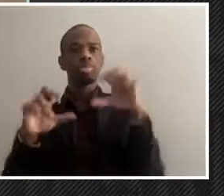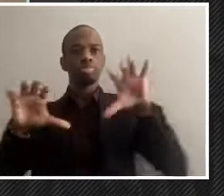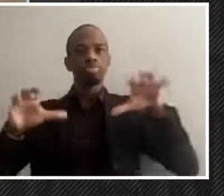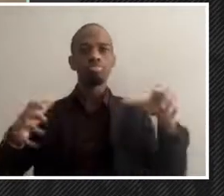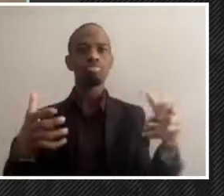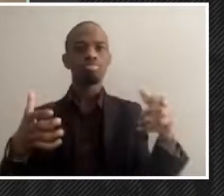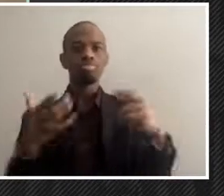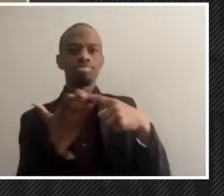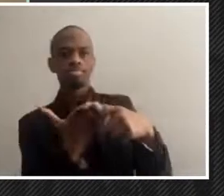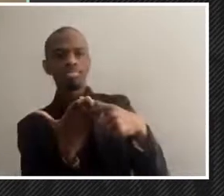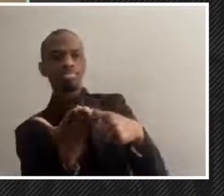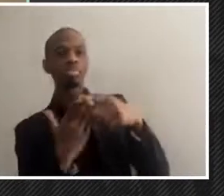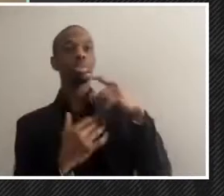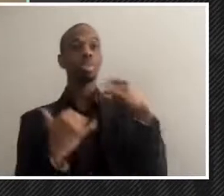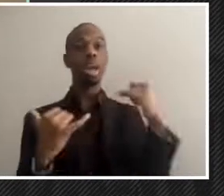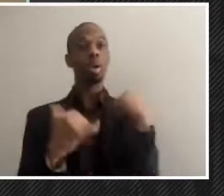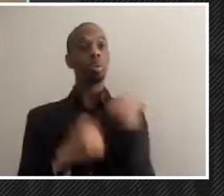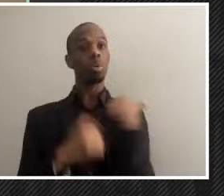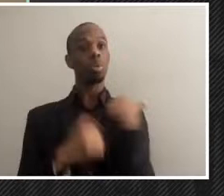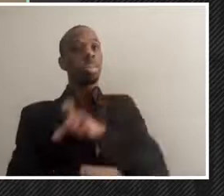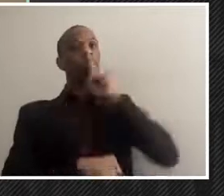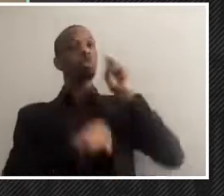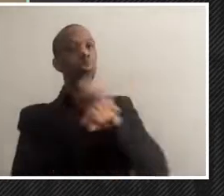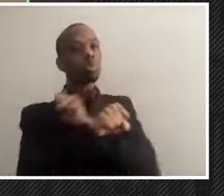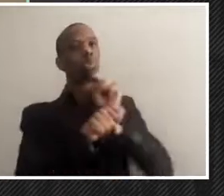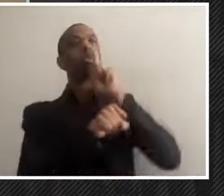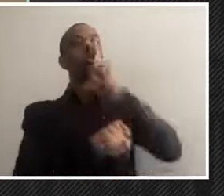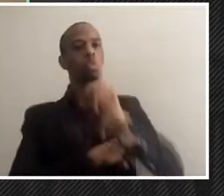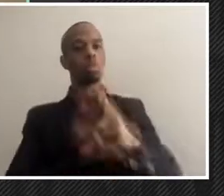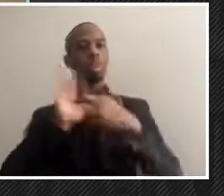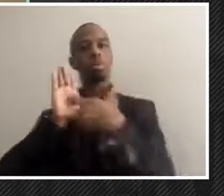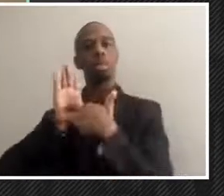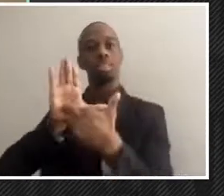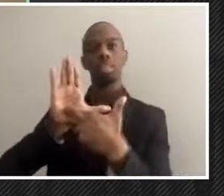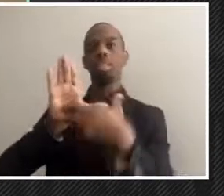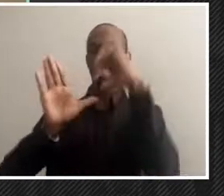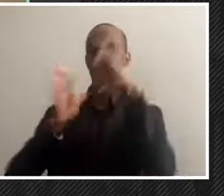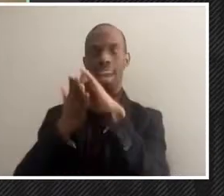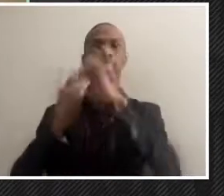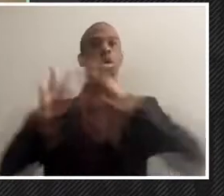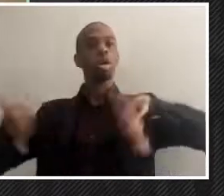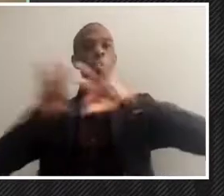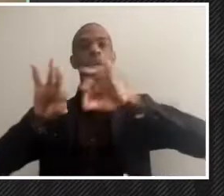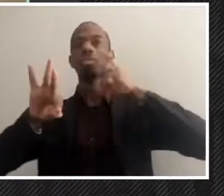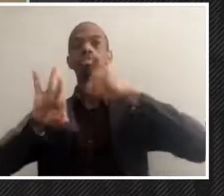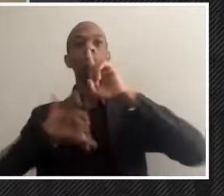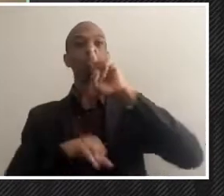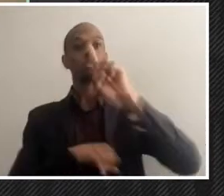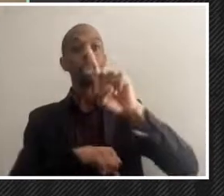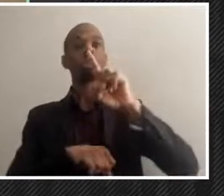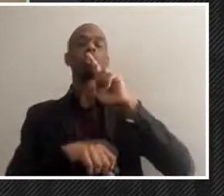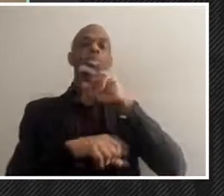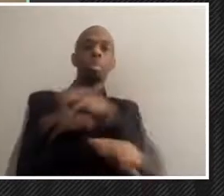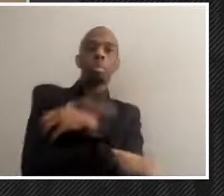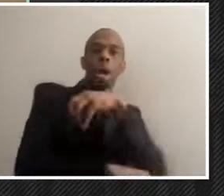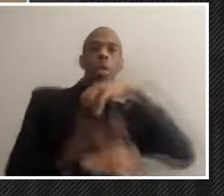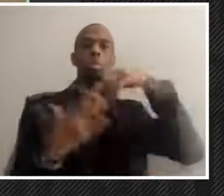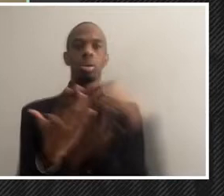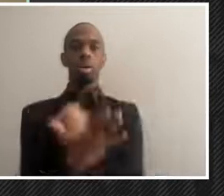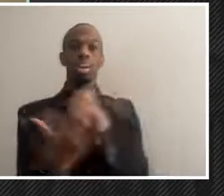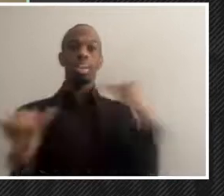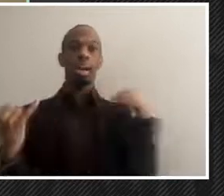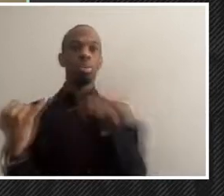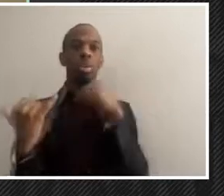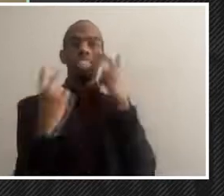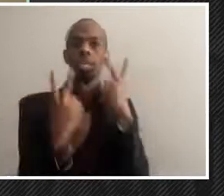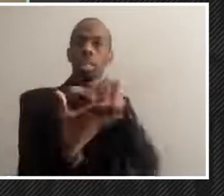leading and gaining power. And, you know, we're seeing that shift and, like, modeling that shift internally at March for Our Lives. When